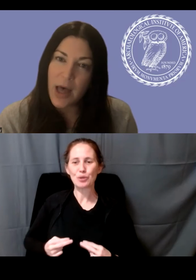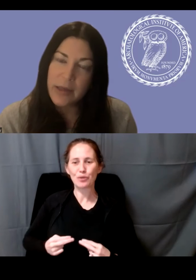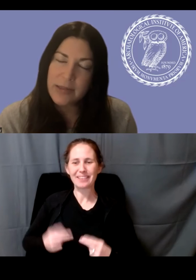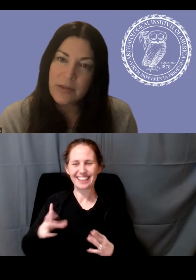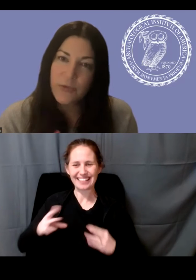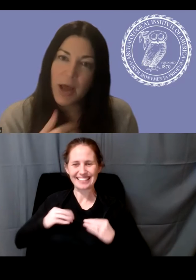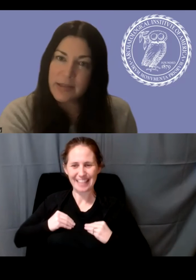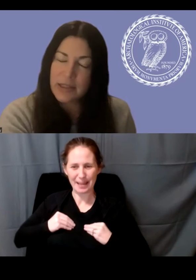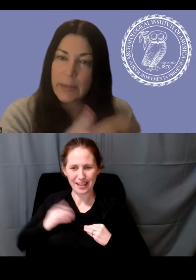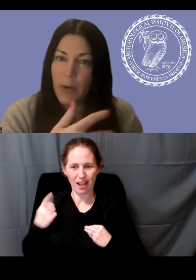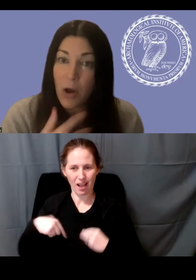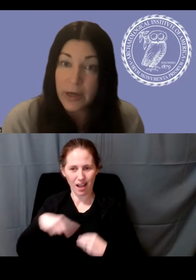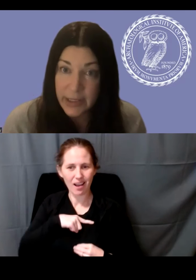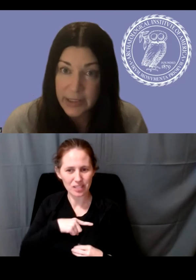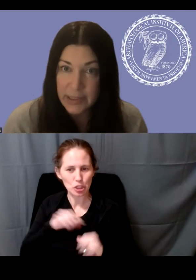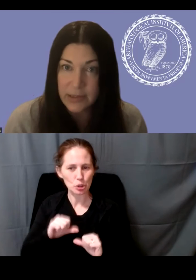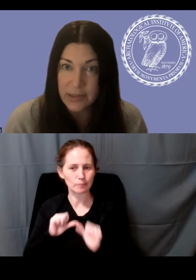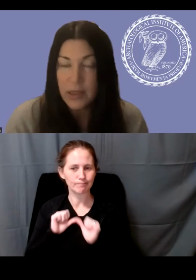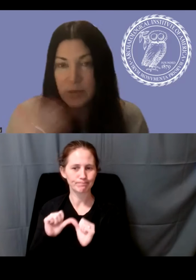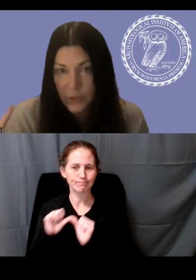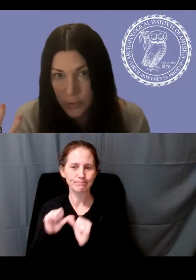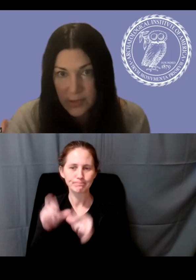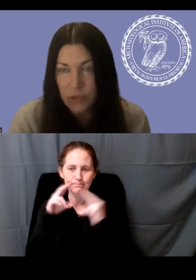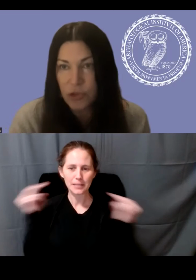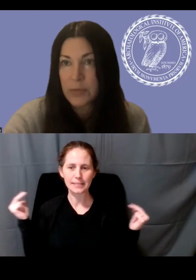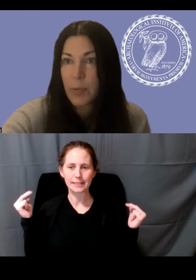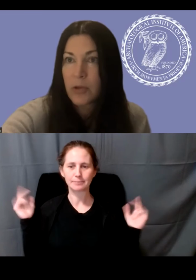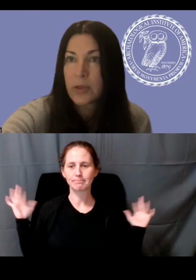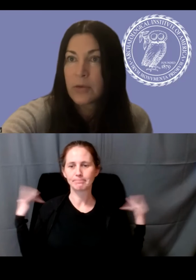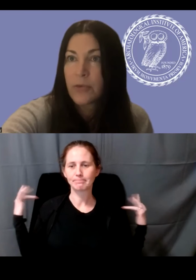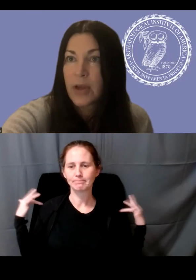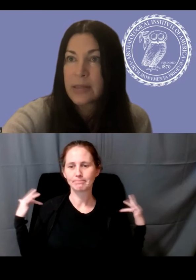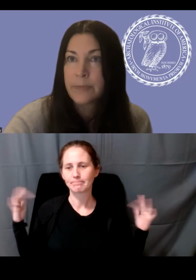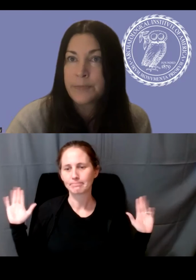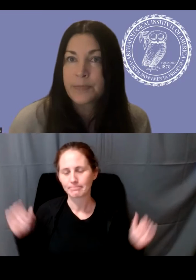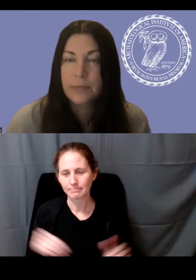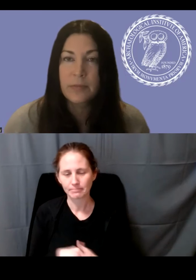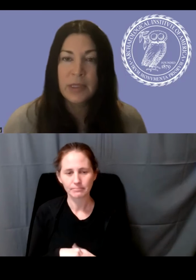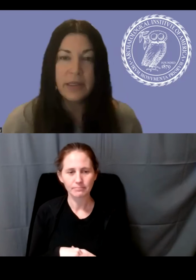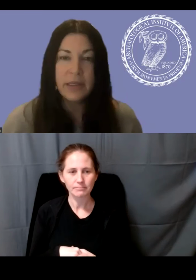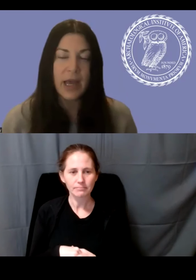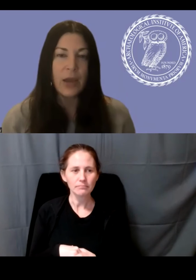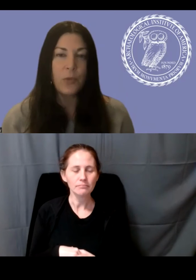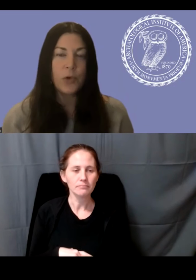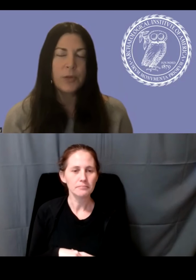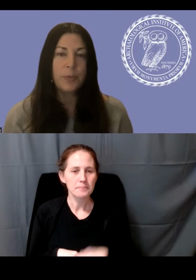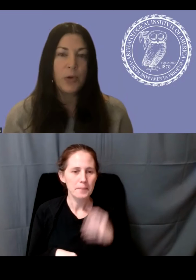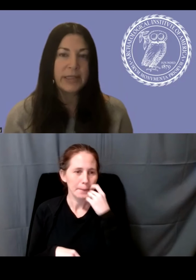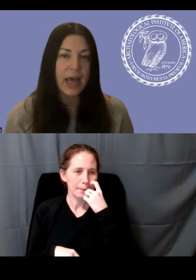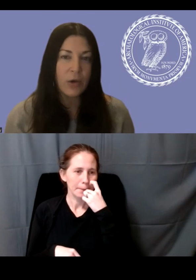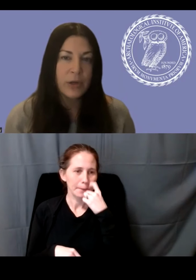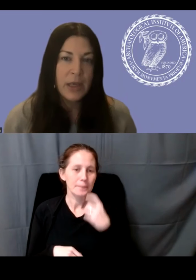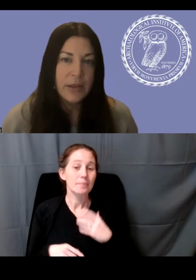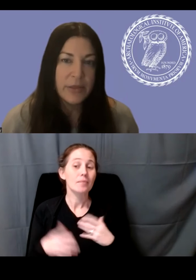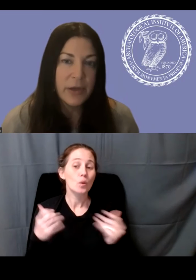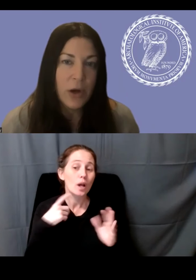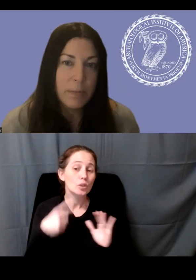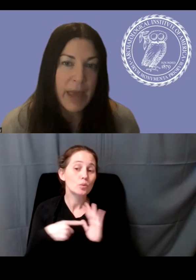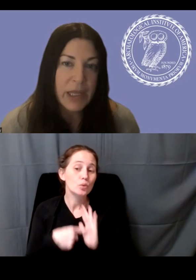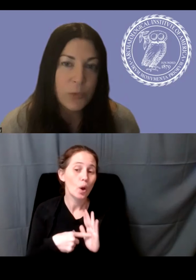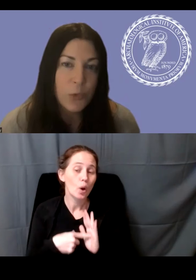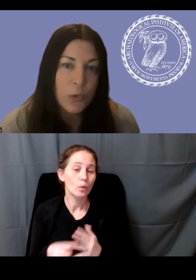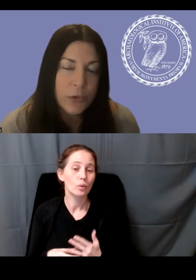to us for us to keep our innocence, to use a James Baldwin phrase. I would point out that